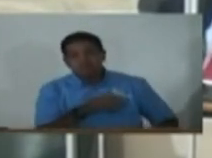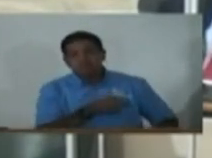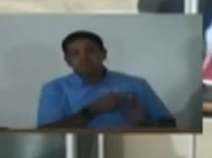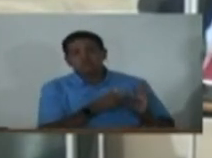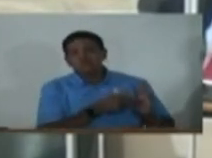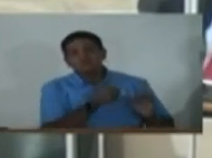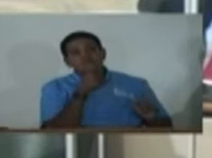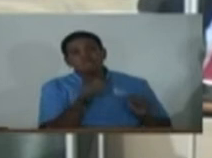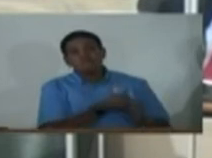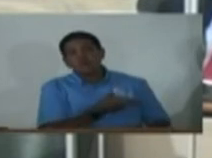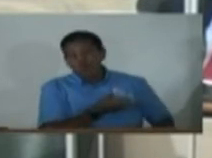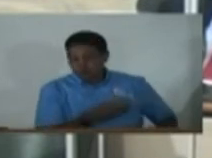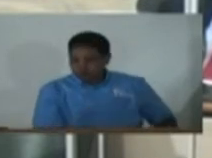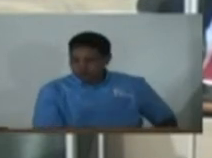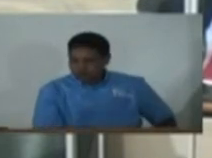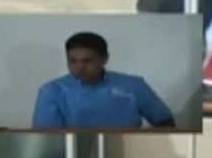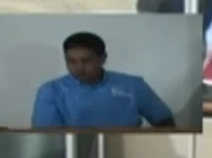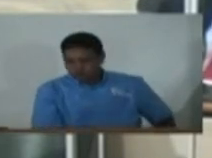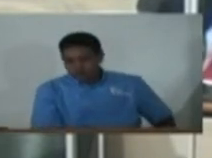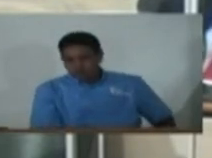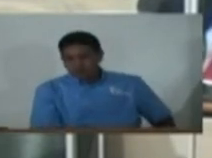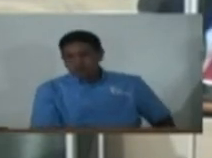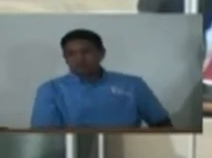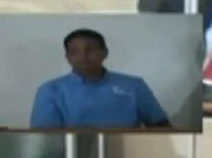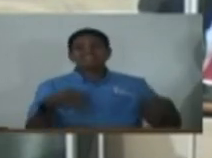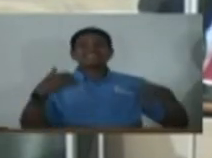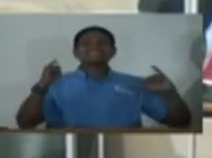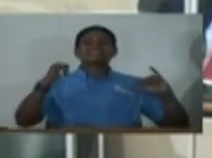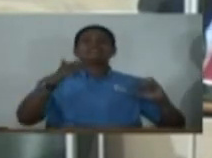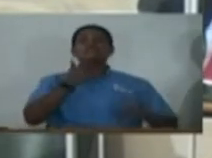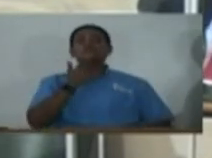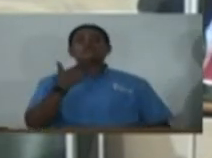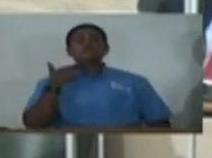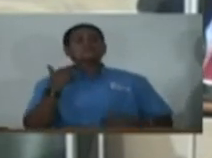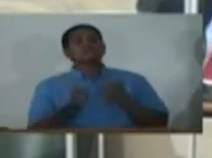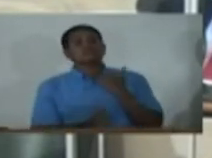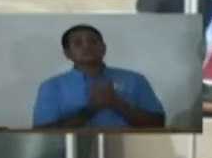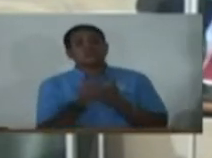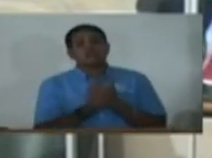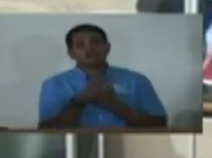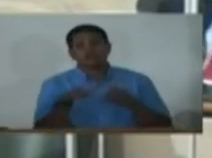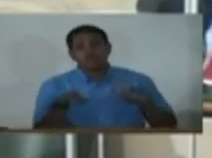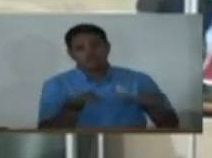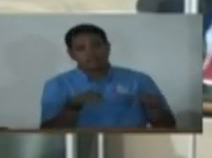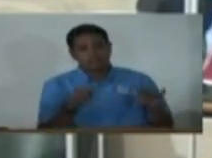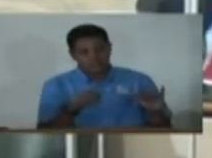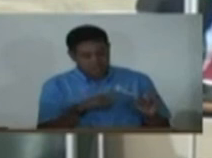protocols. It is still a very risky activity.